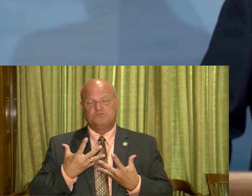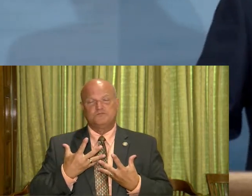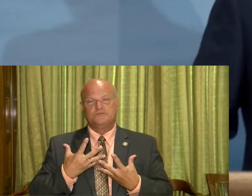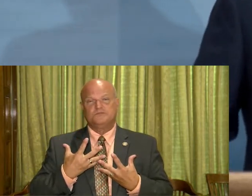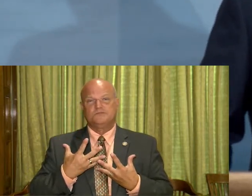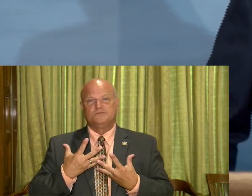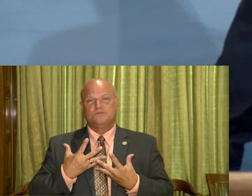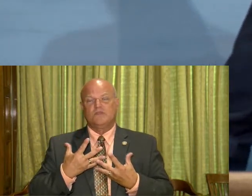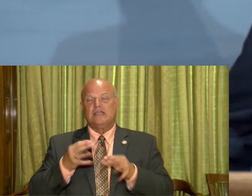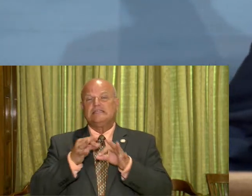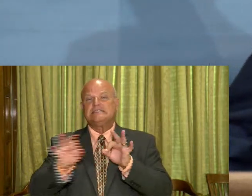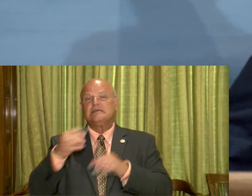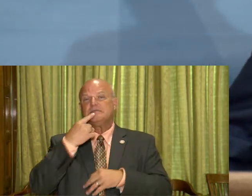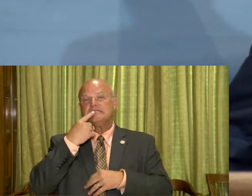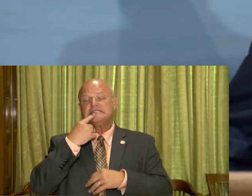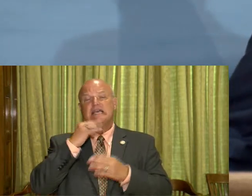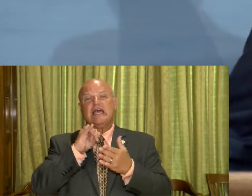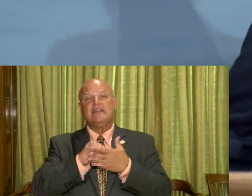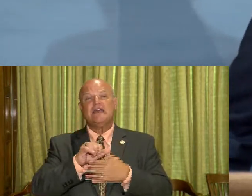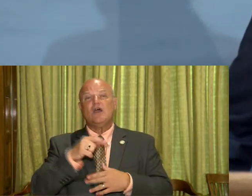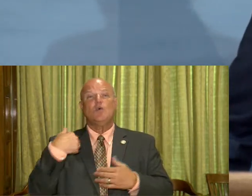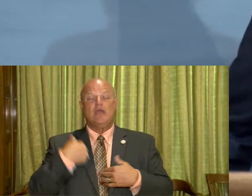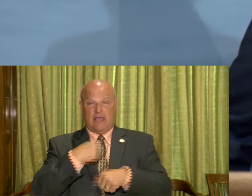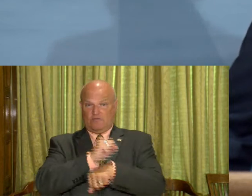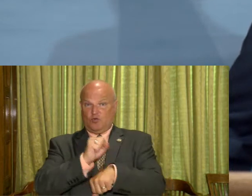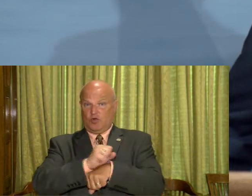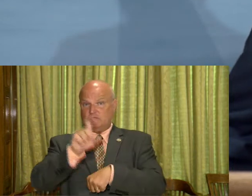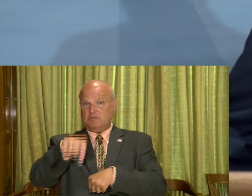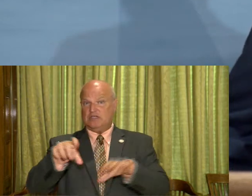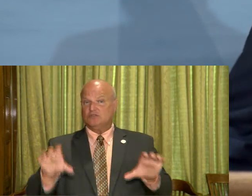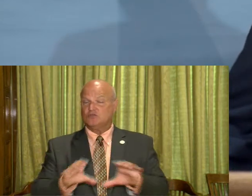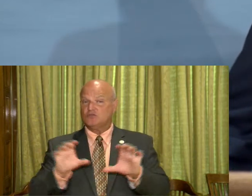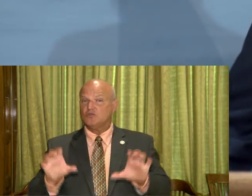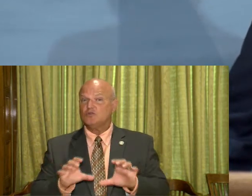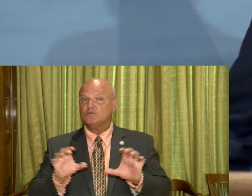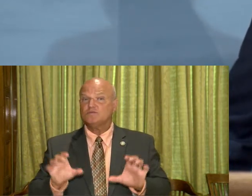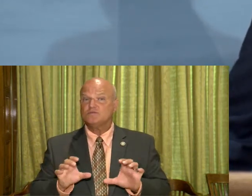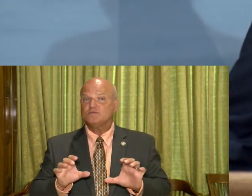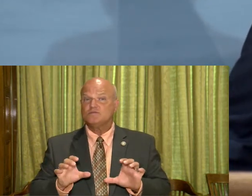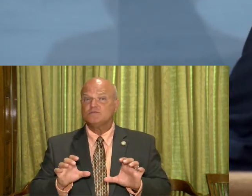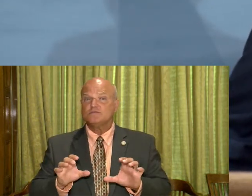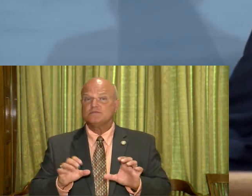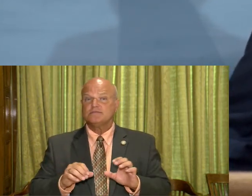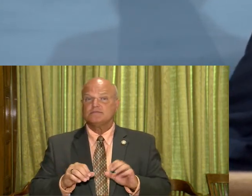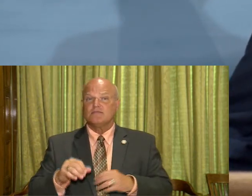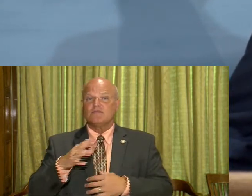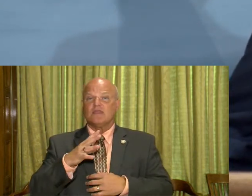They simply said we got some work to do, and